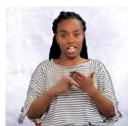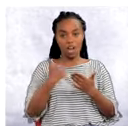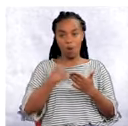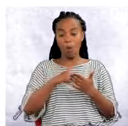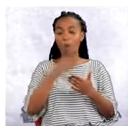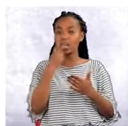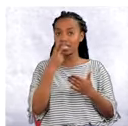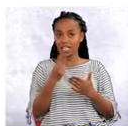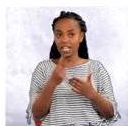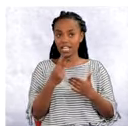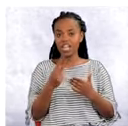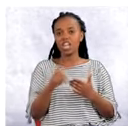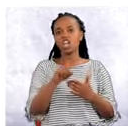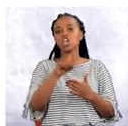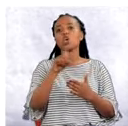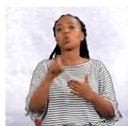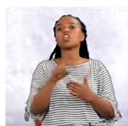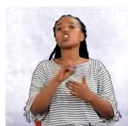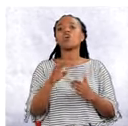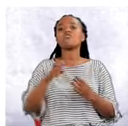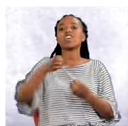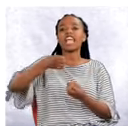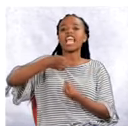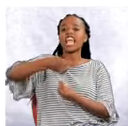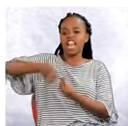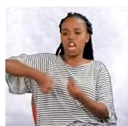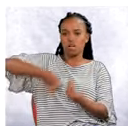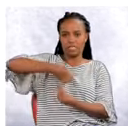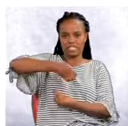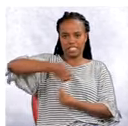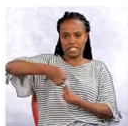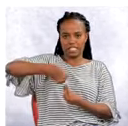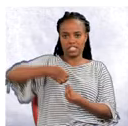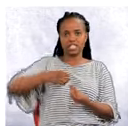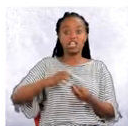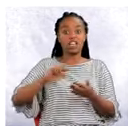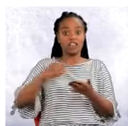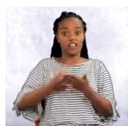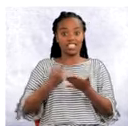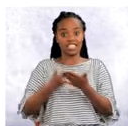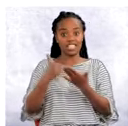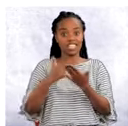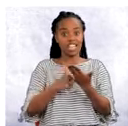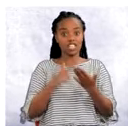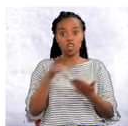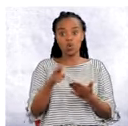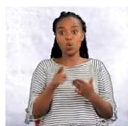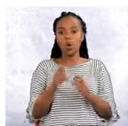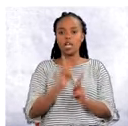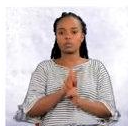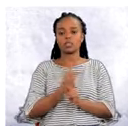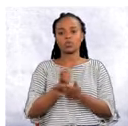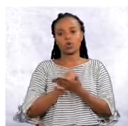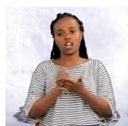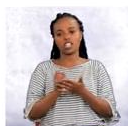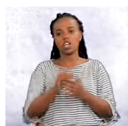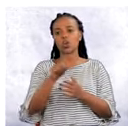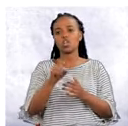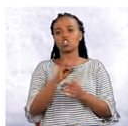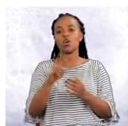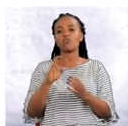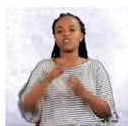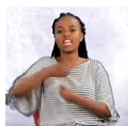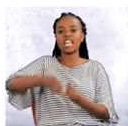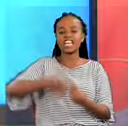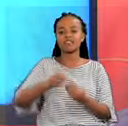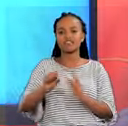going to see equation of ellipse. After revising this lesson, you are expected to write equation of ellipse in